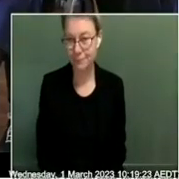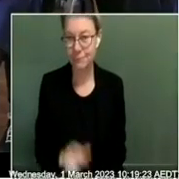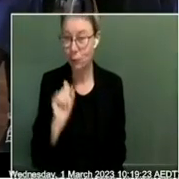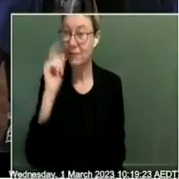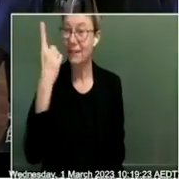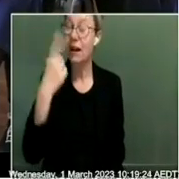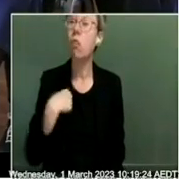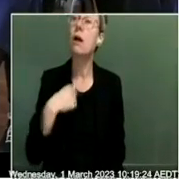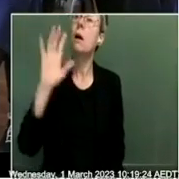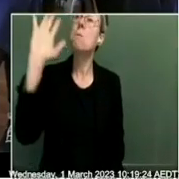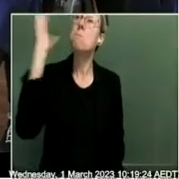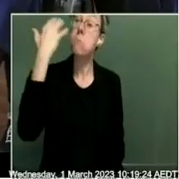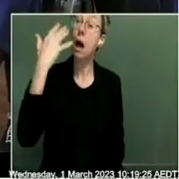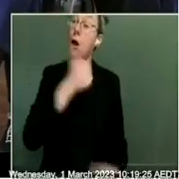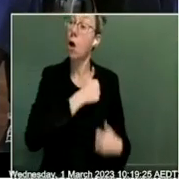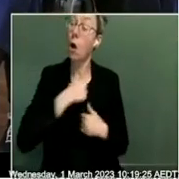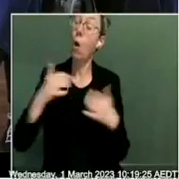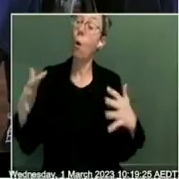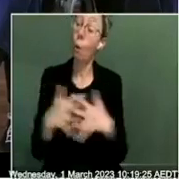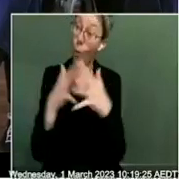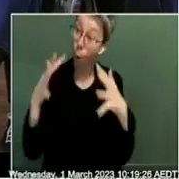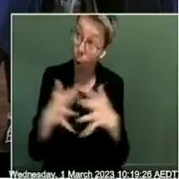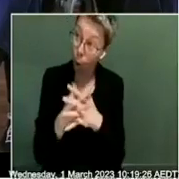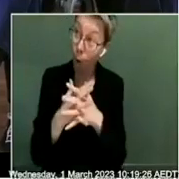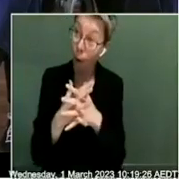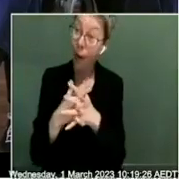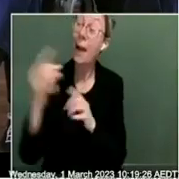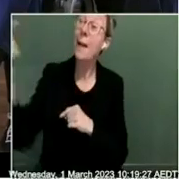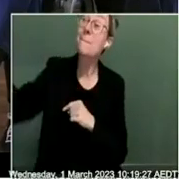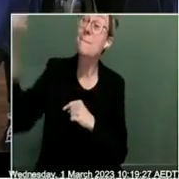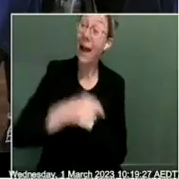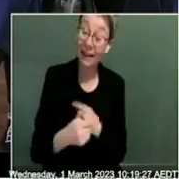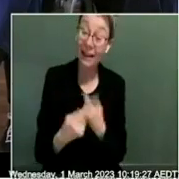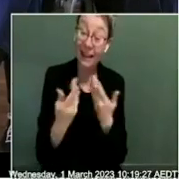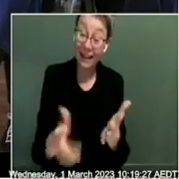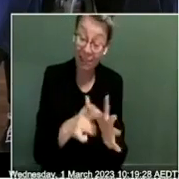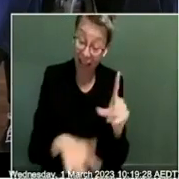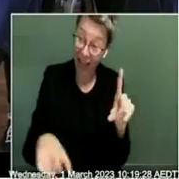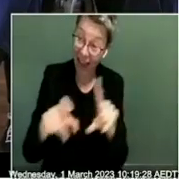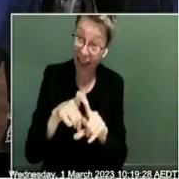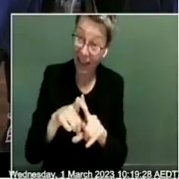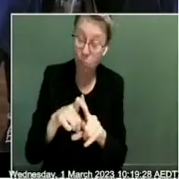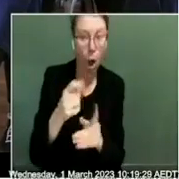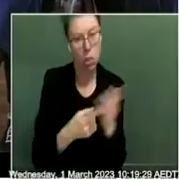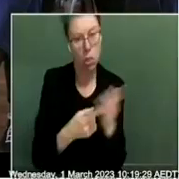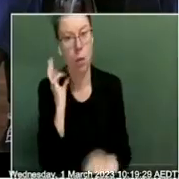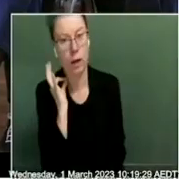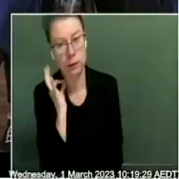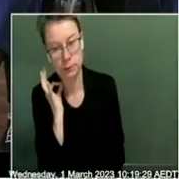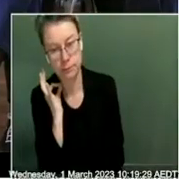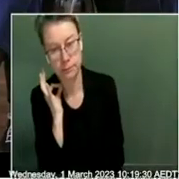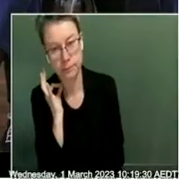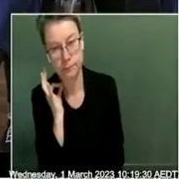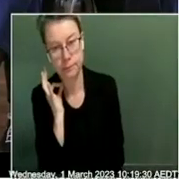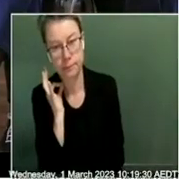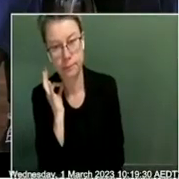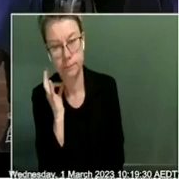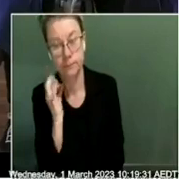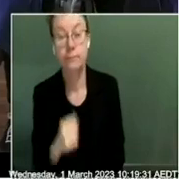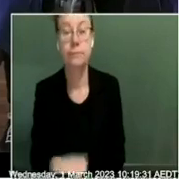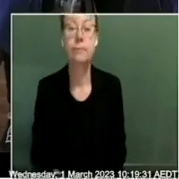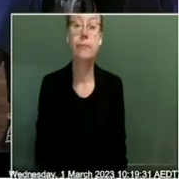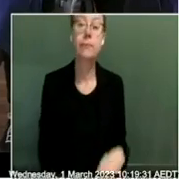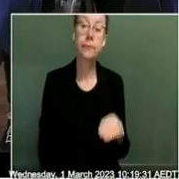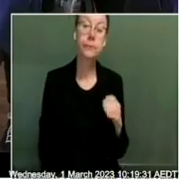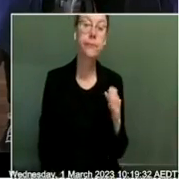you think about it. From so all the beautiful memories is back that families create, you know, growing up and picking